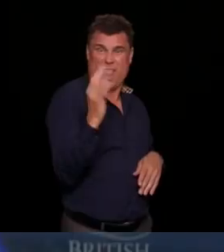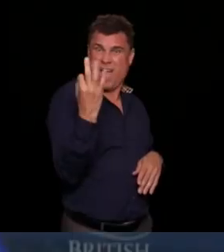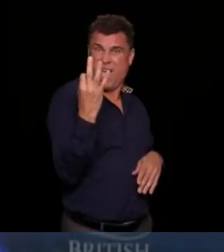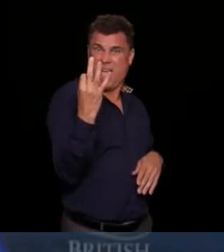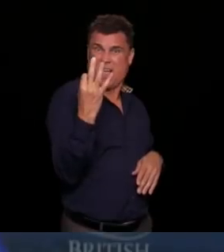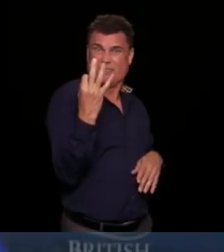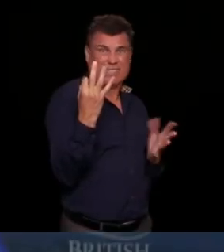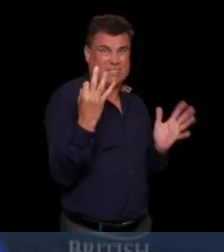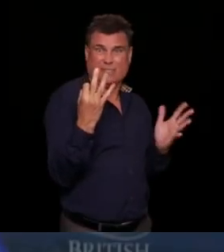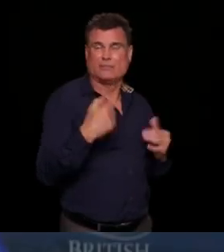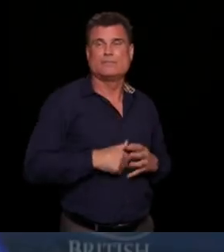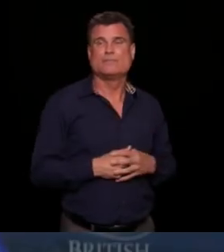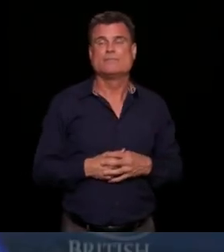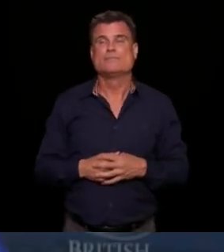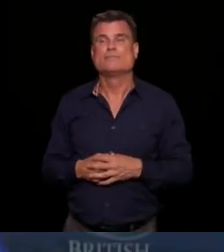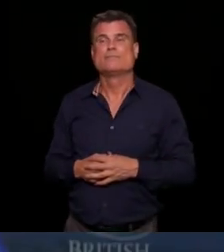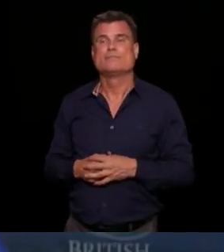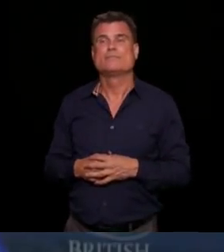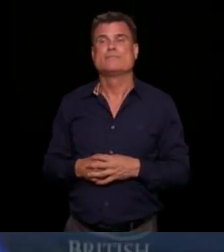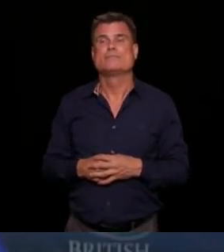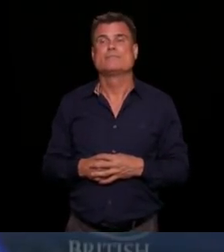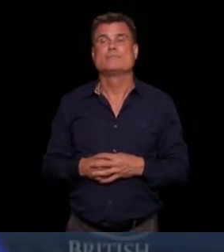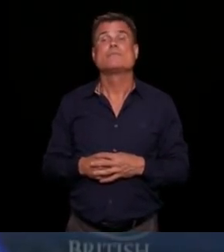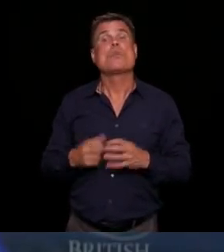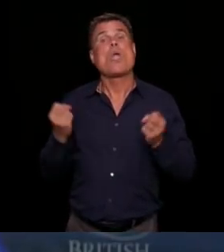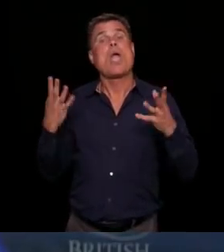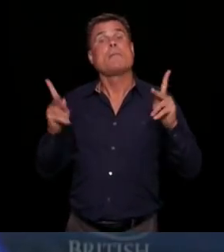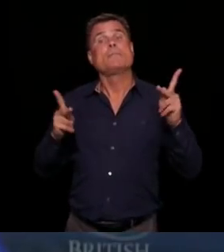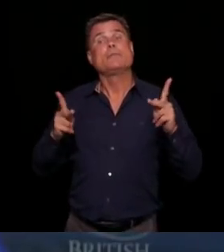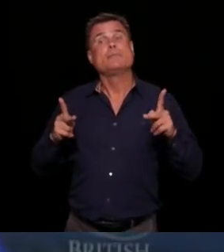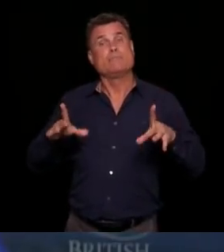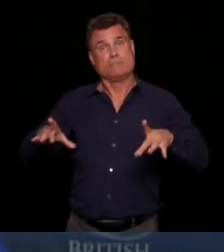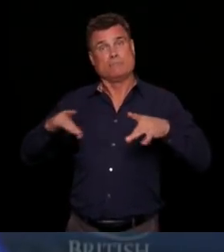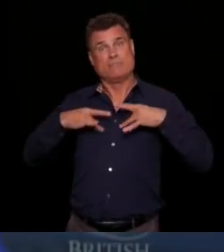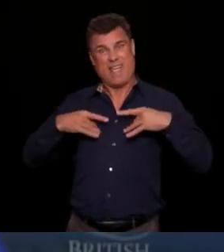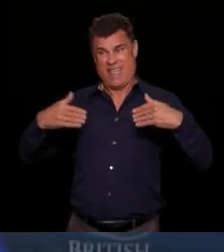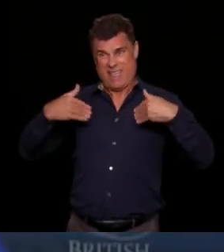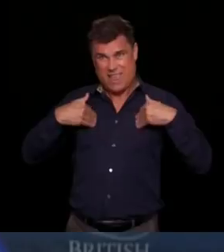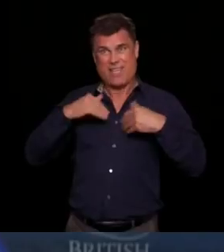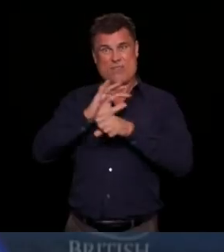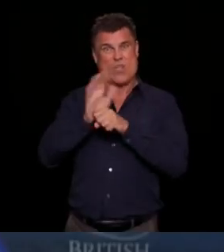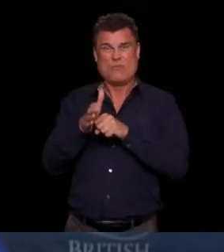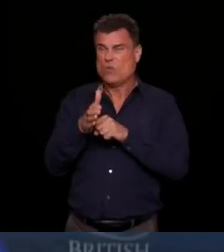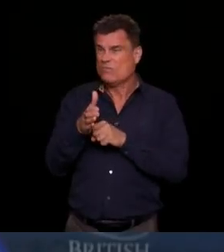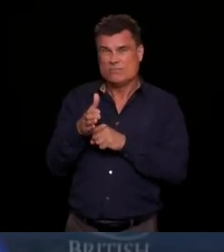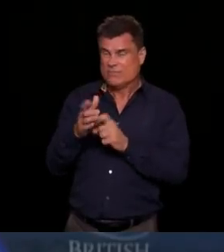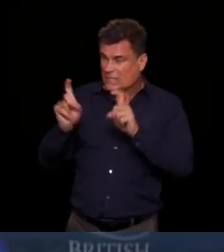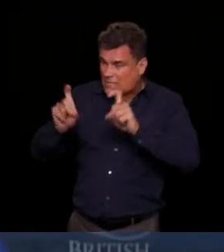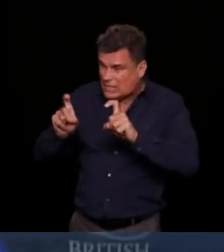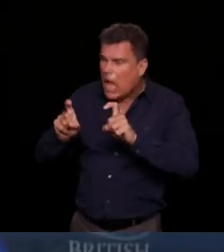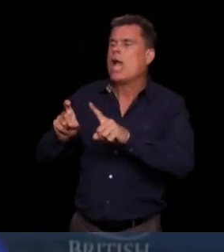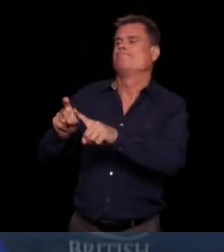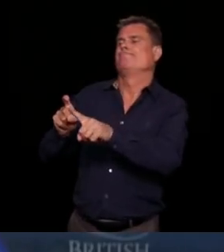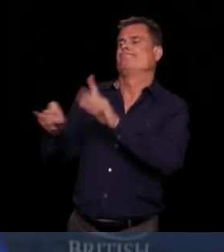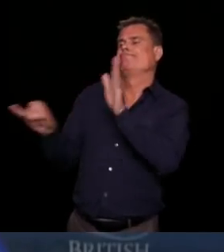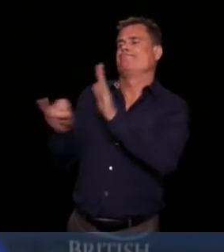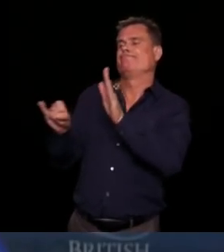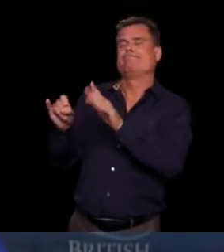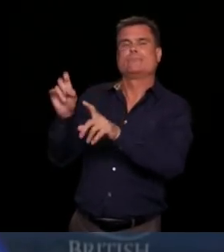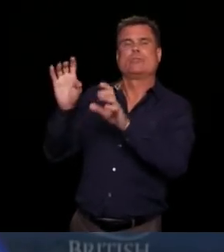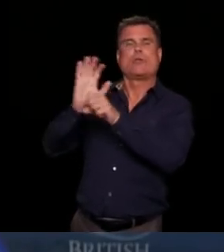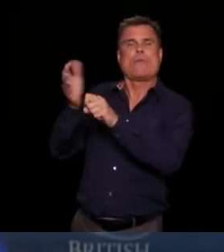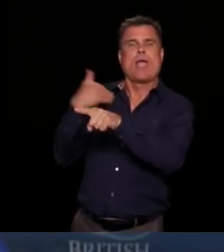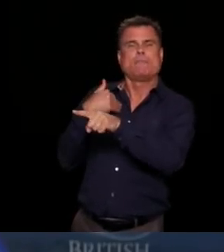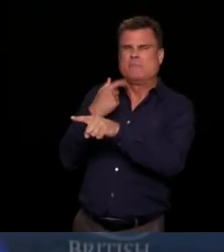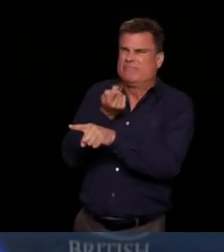every day that the relative number of people who test positive in Vancouver Island is very small, and I'm very proud of our teams there. But I want to emphasize this point